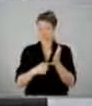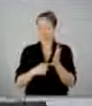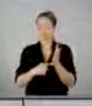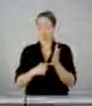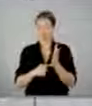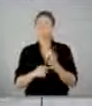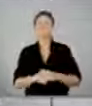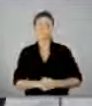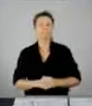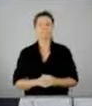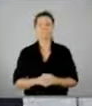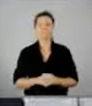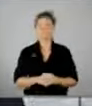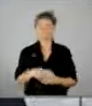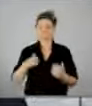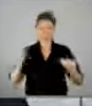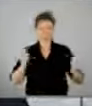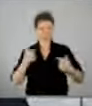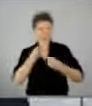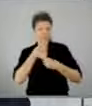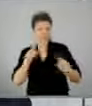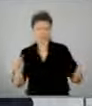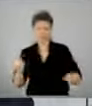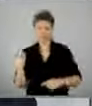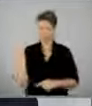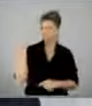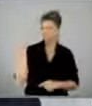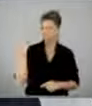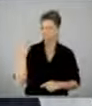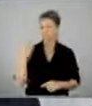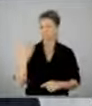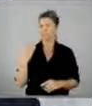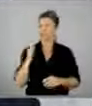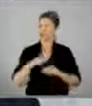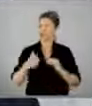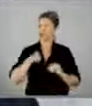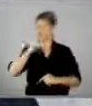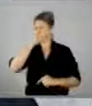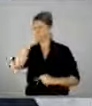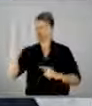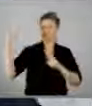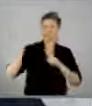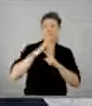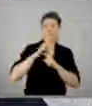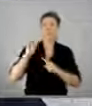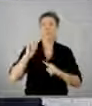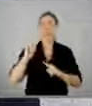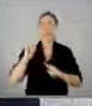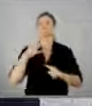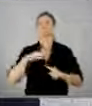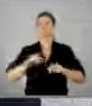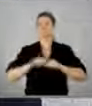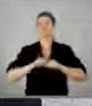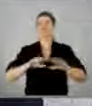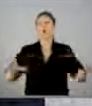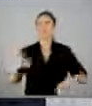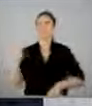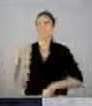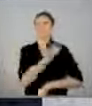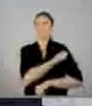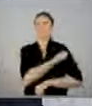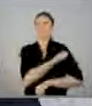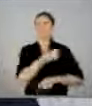several weeks ago at the press club that our top priority this year was to roll out the vaccination program here in